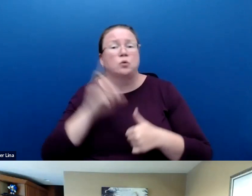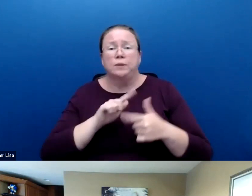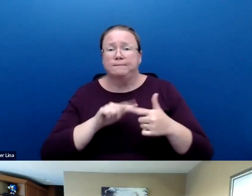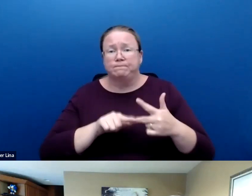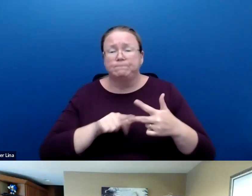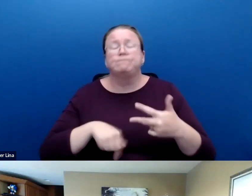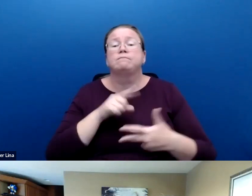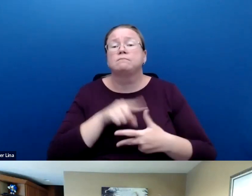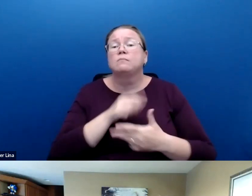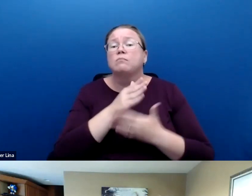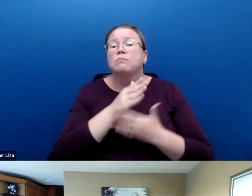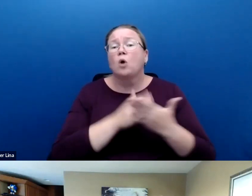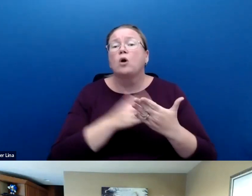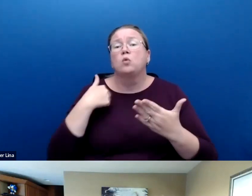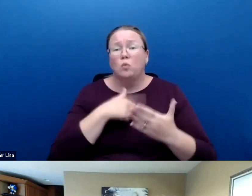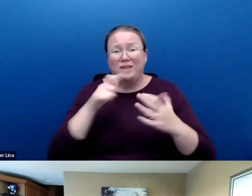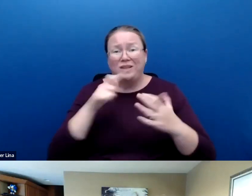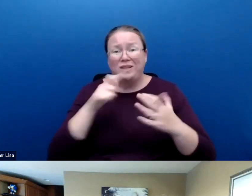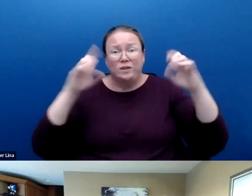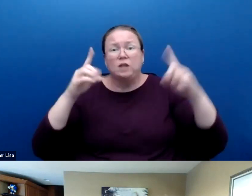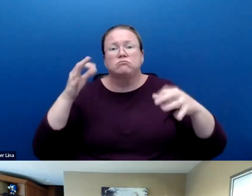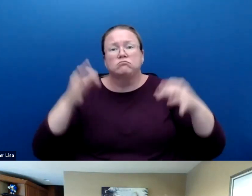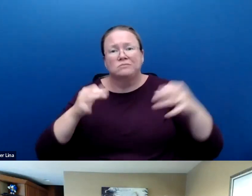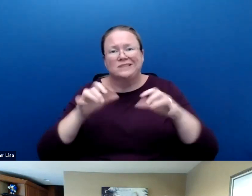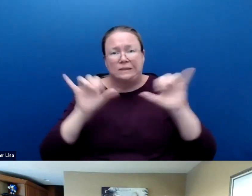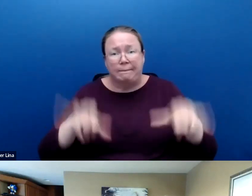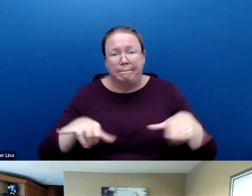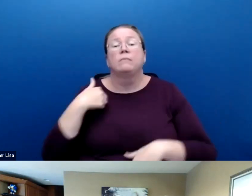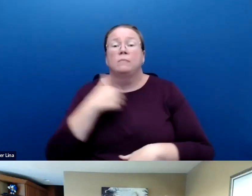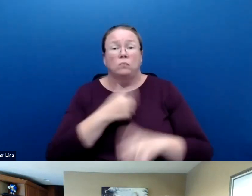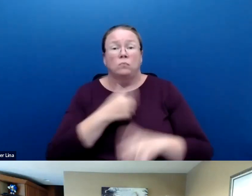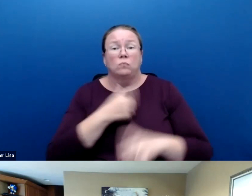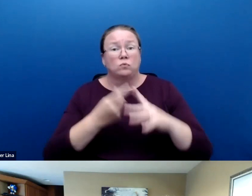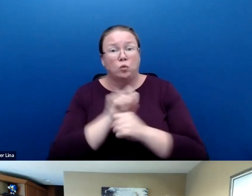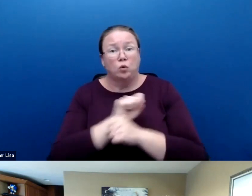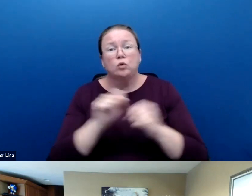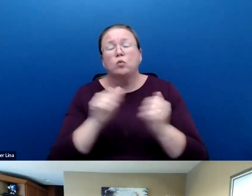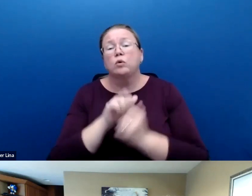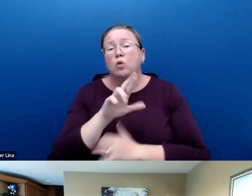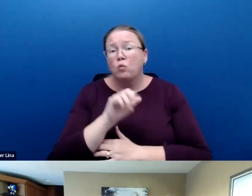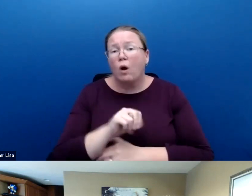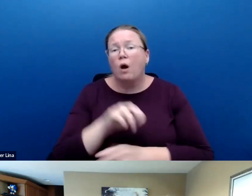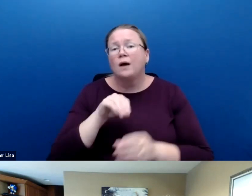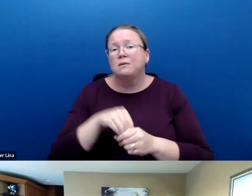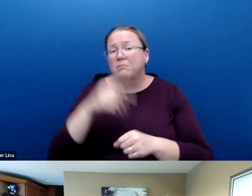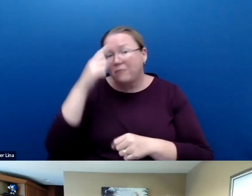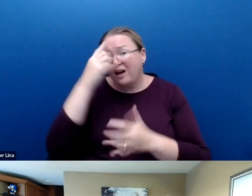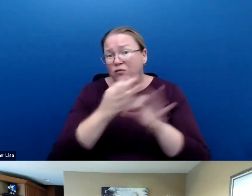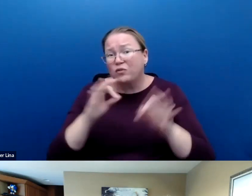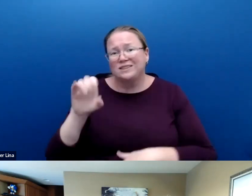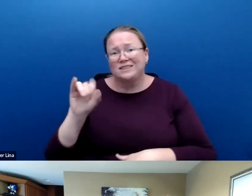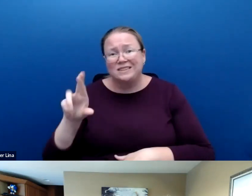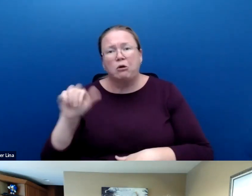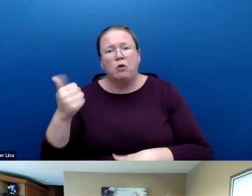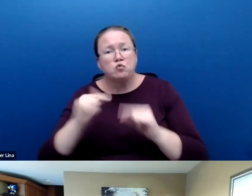elements. There's an element where we need to educate a judicial system. You know, as we started working with Ron and Mind Freedom and SEER and other